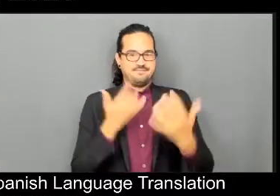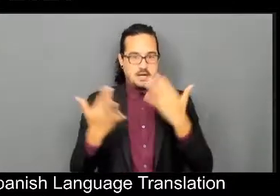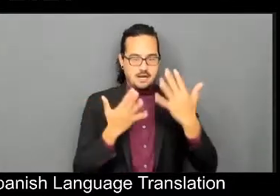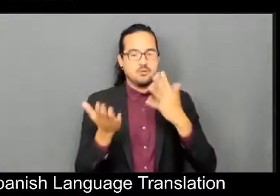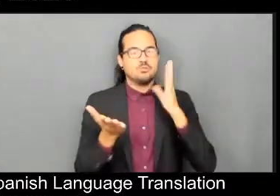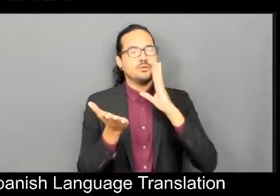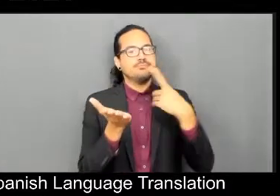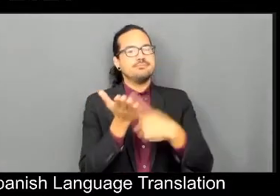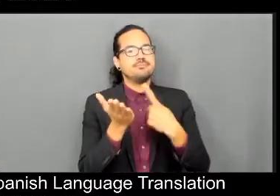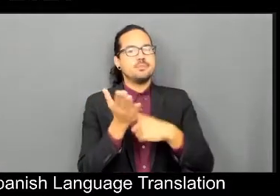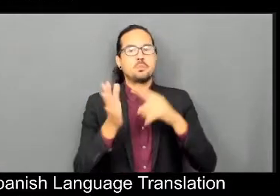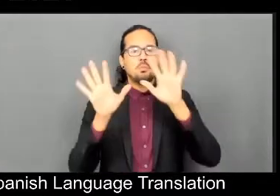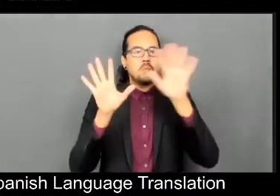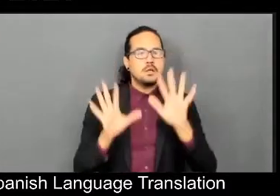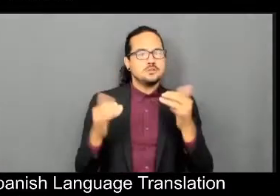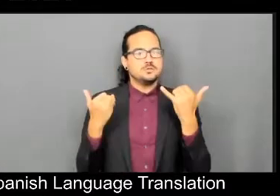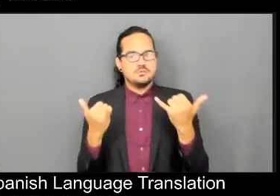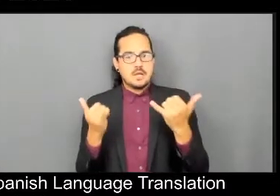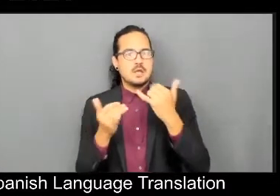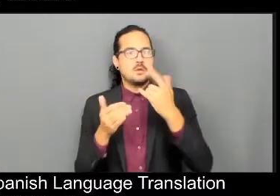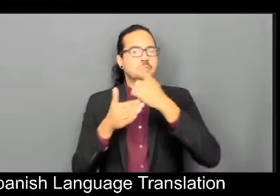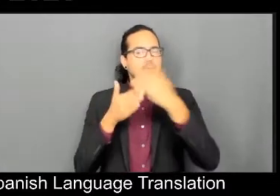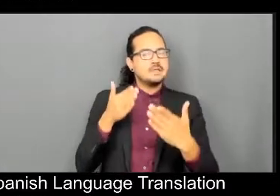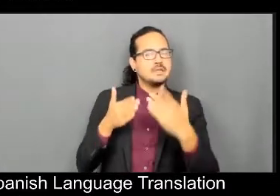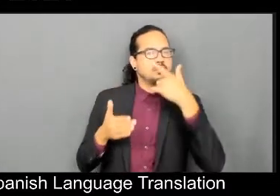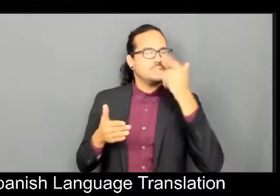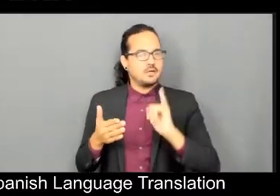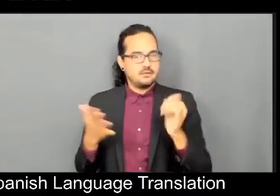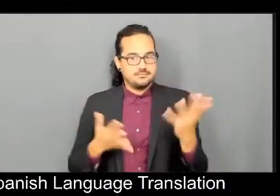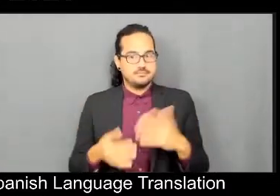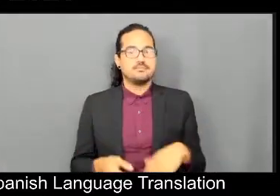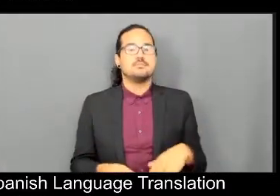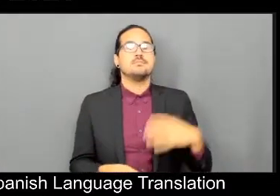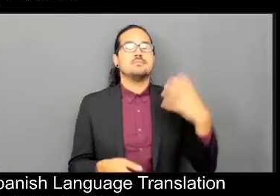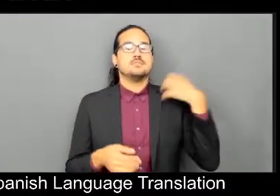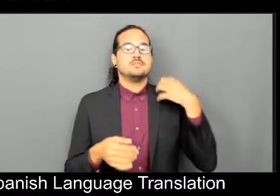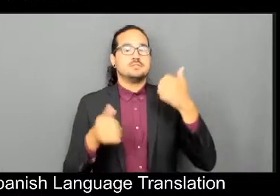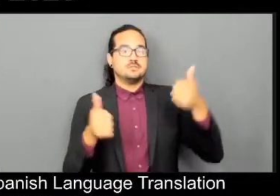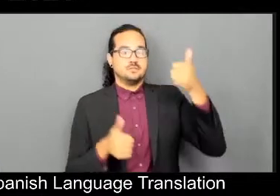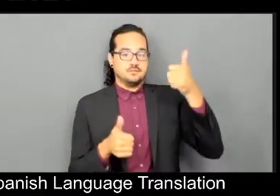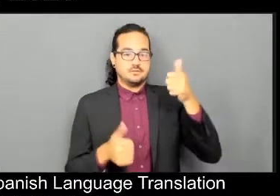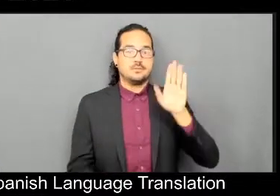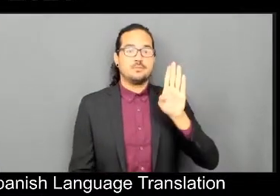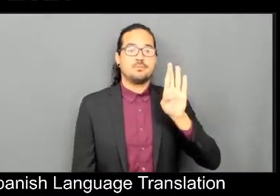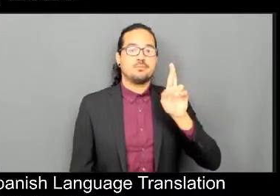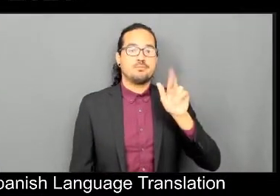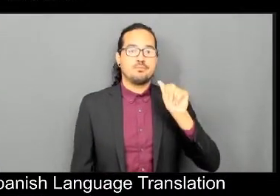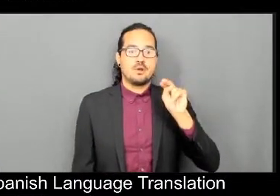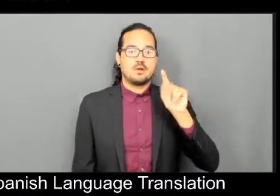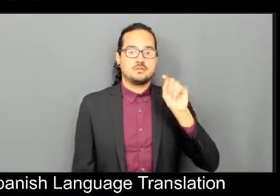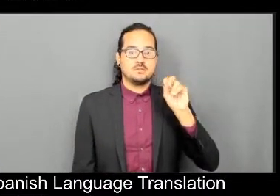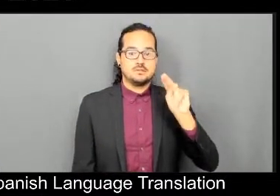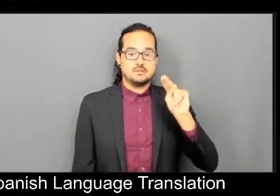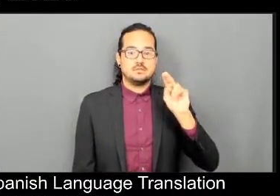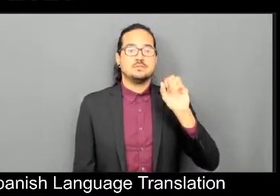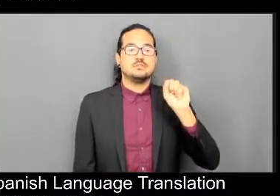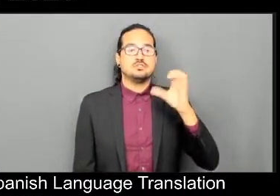Sergeant Brenton Schneider, and we also have Fire Chief Jason Weber. I'll turn it over to Brandon.